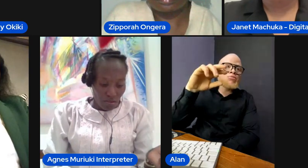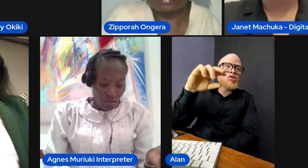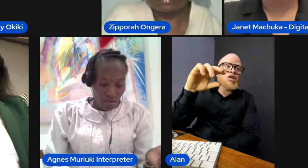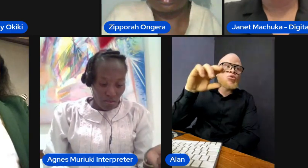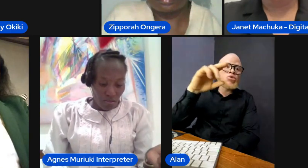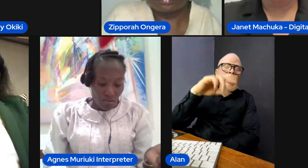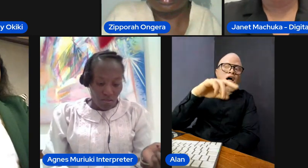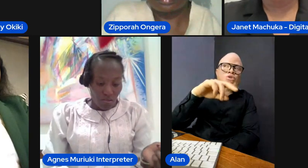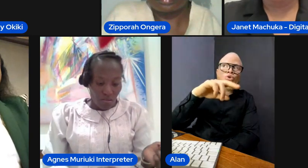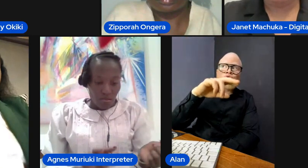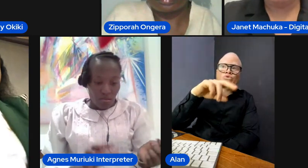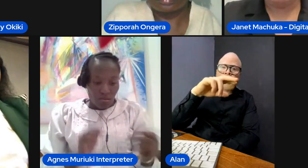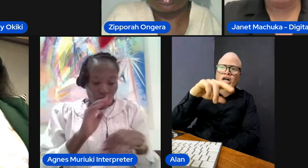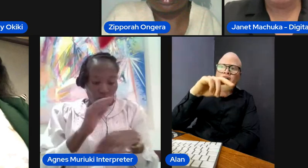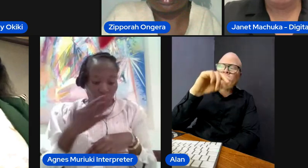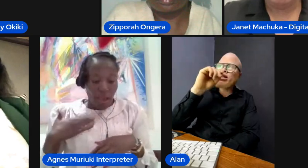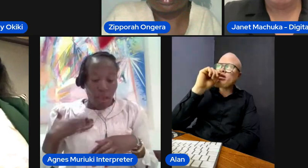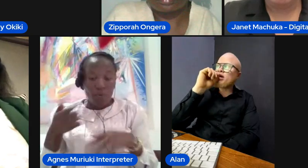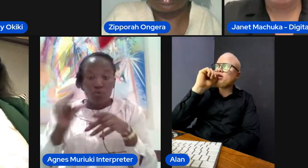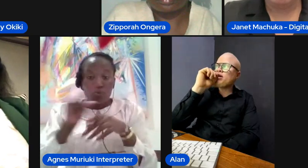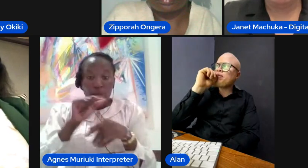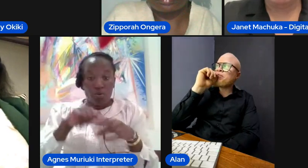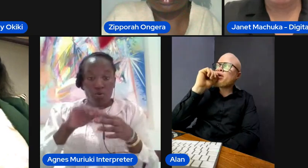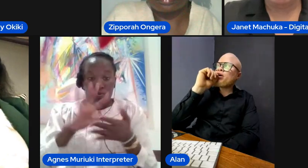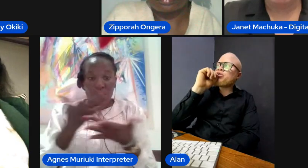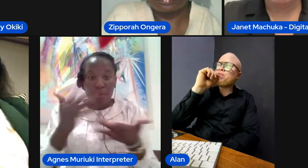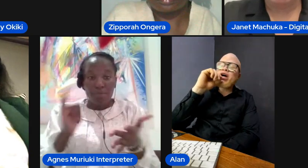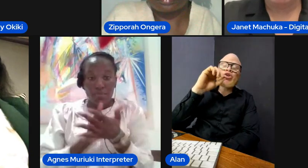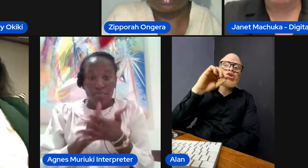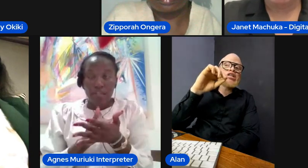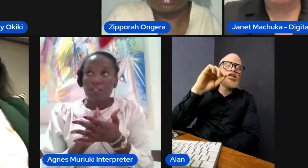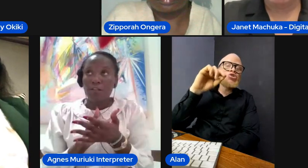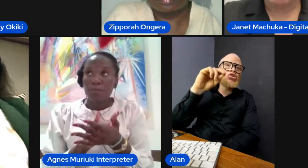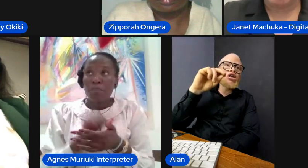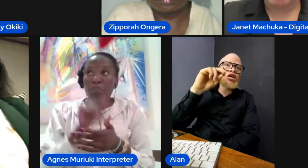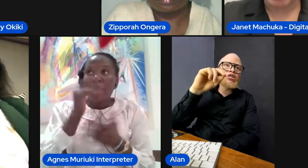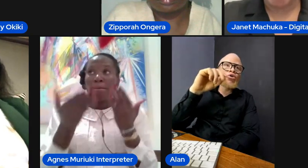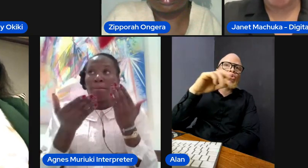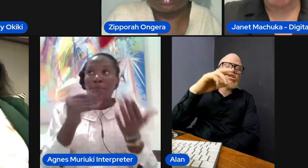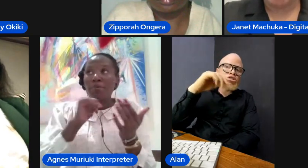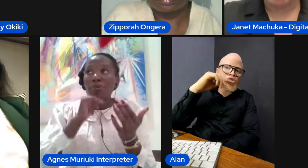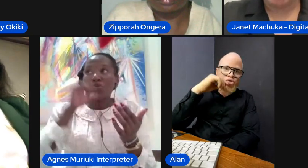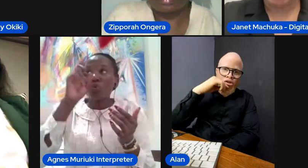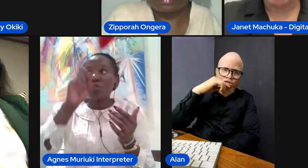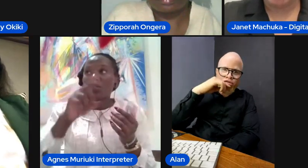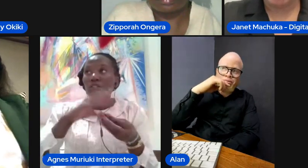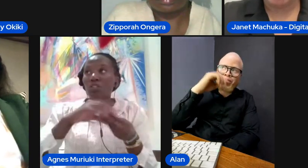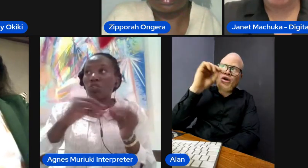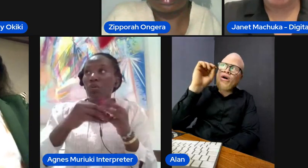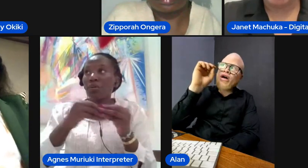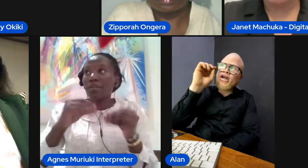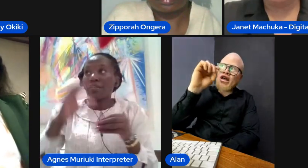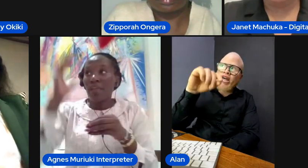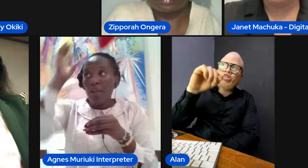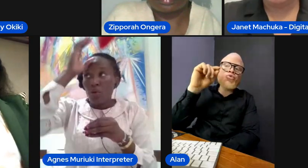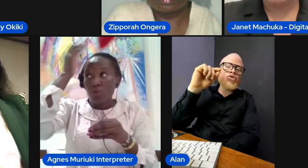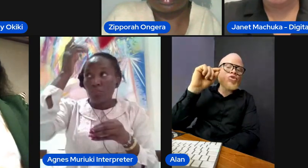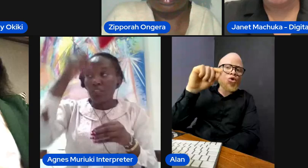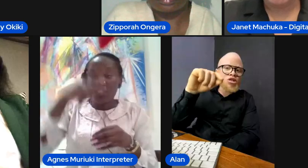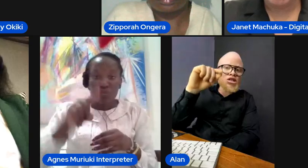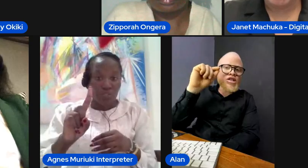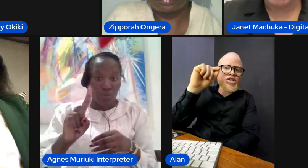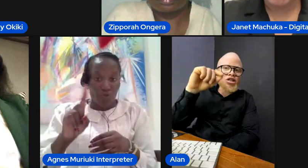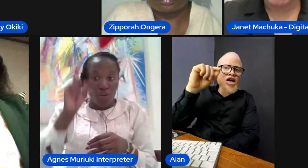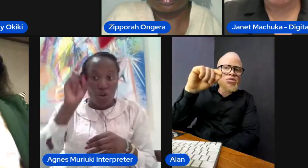or something that I would add on to that, is that you might not need to create the content yourself. Engaging